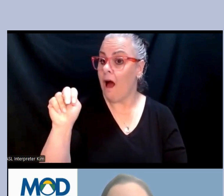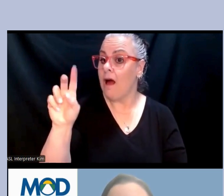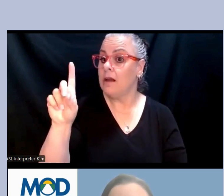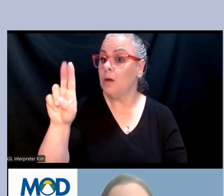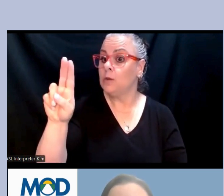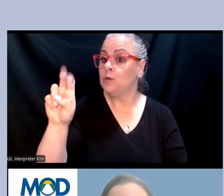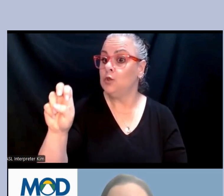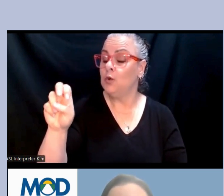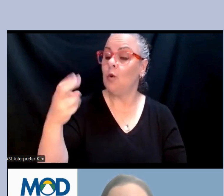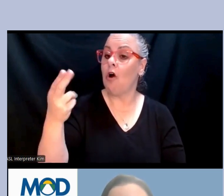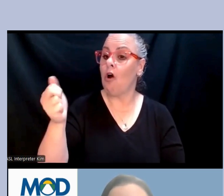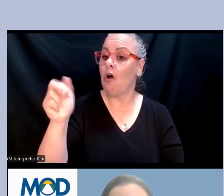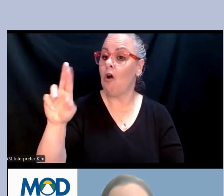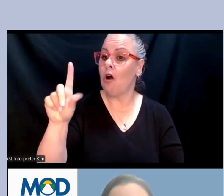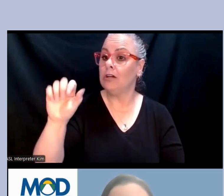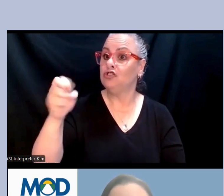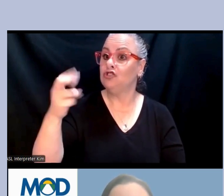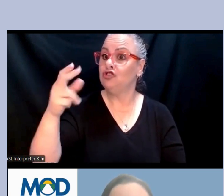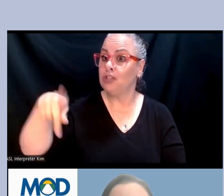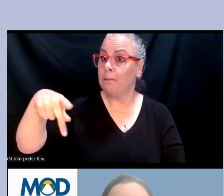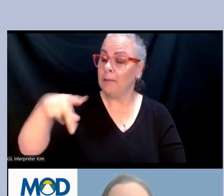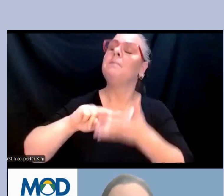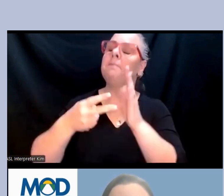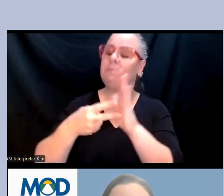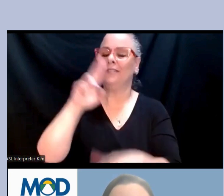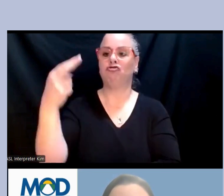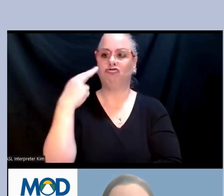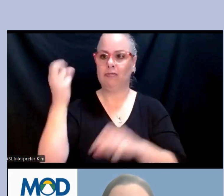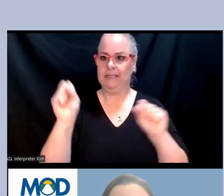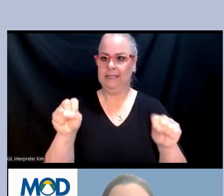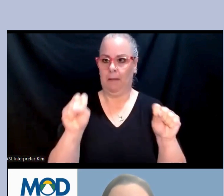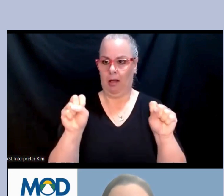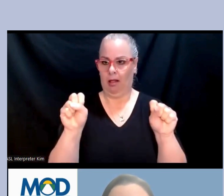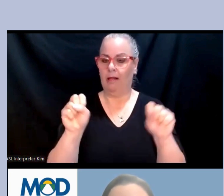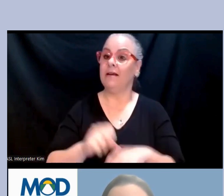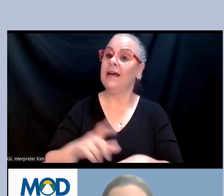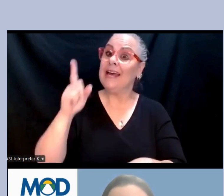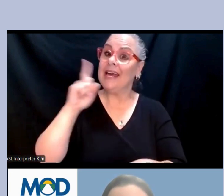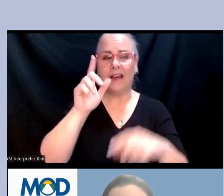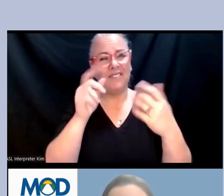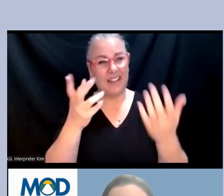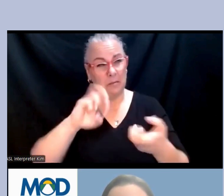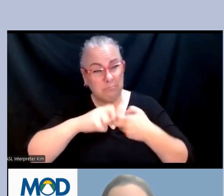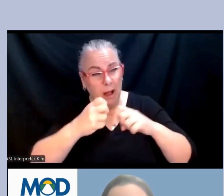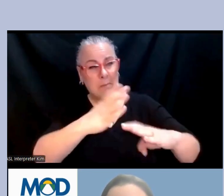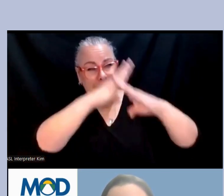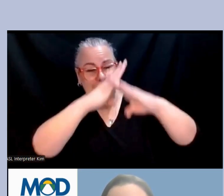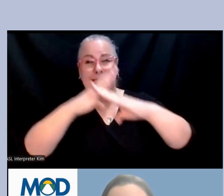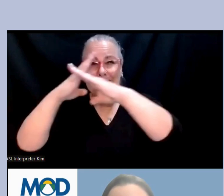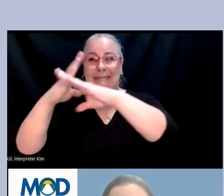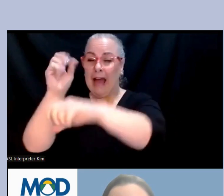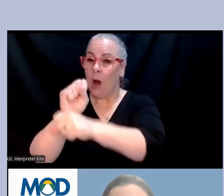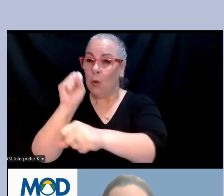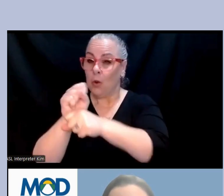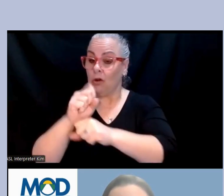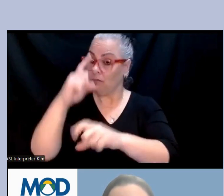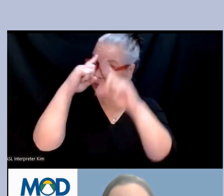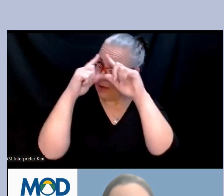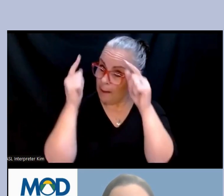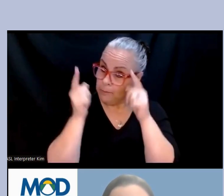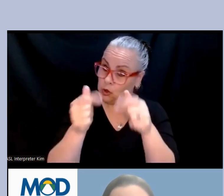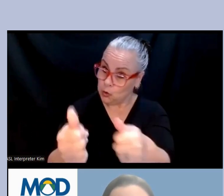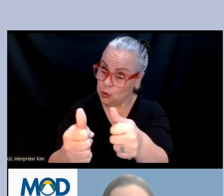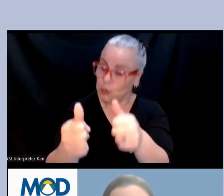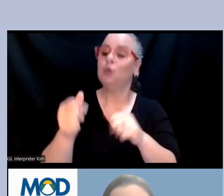the accommodation would be considered reasonable. If you're facing an obstacle at work because of your disability, it's up to you, the employee,